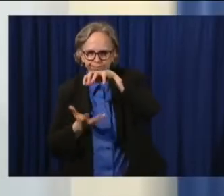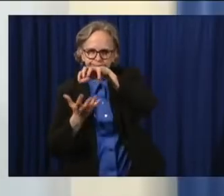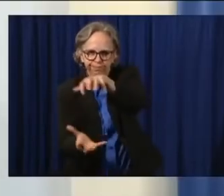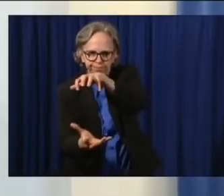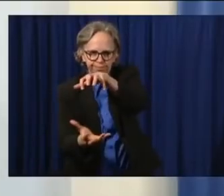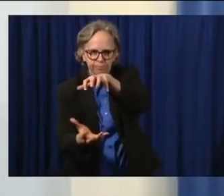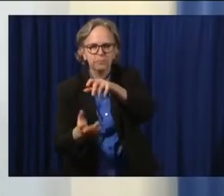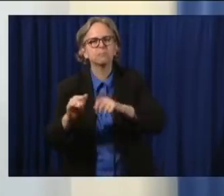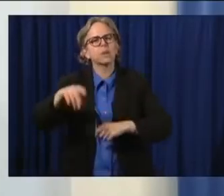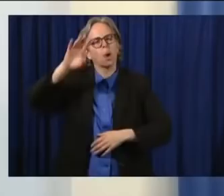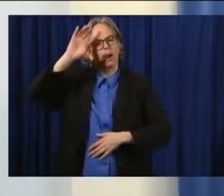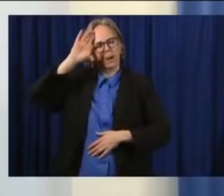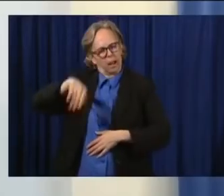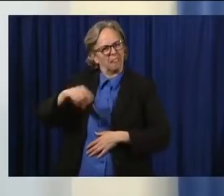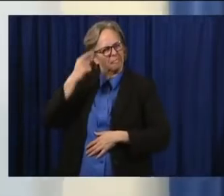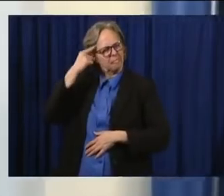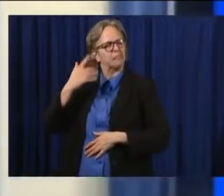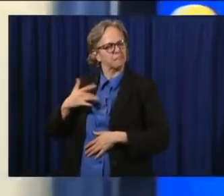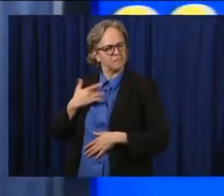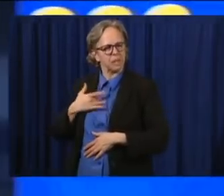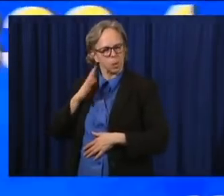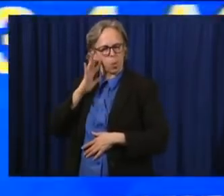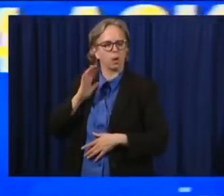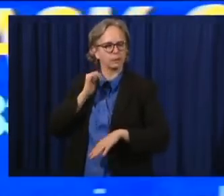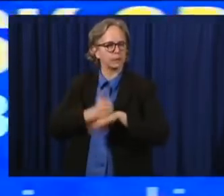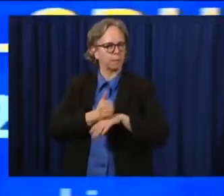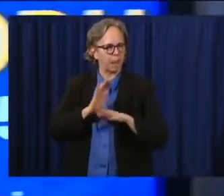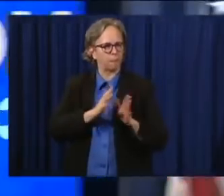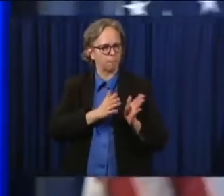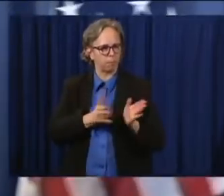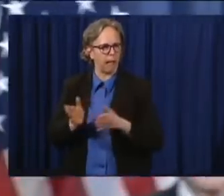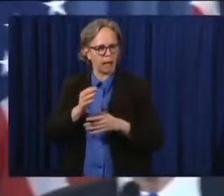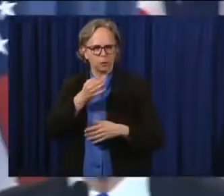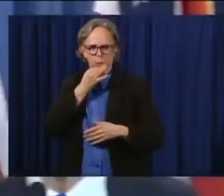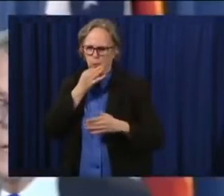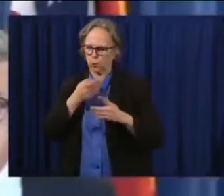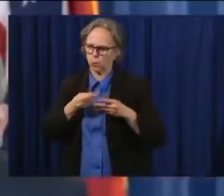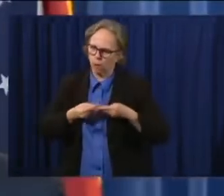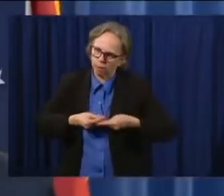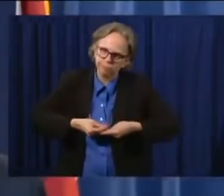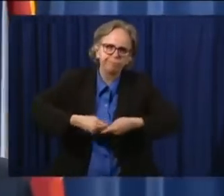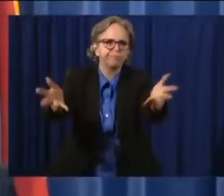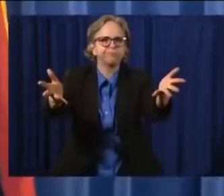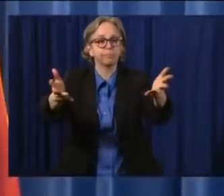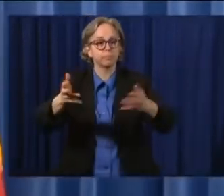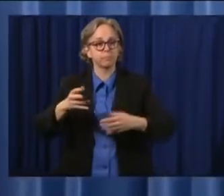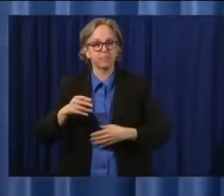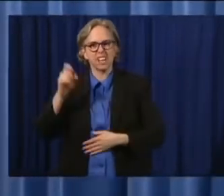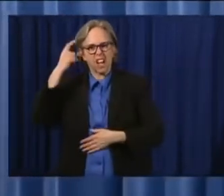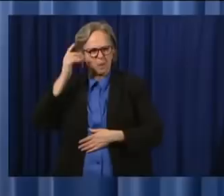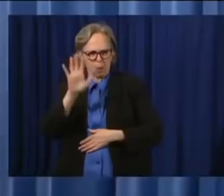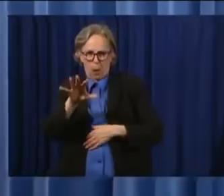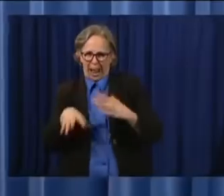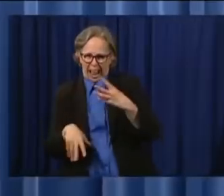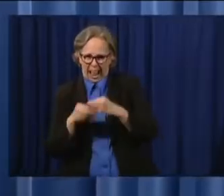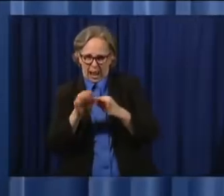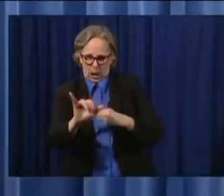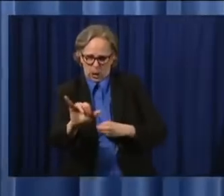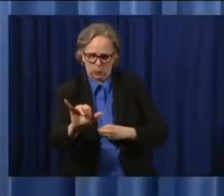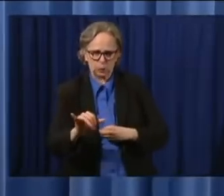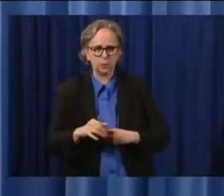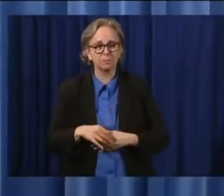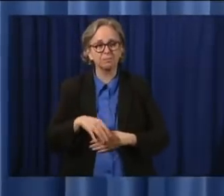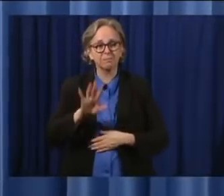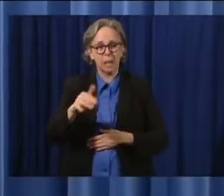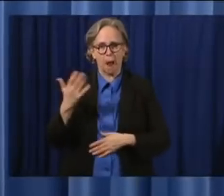plan the governor has actually asked for. And the only thing I would add to what Dr. Acton said is that it never was a system. I mean,